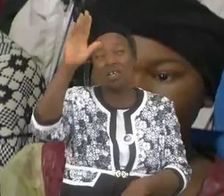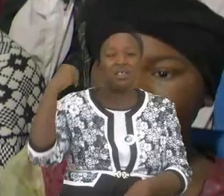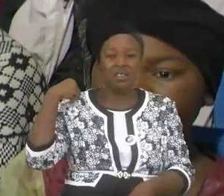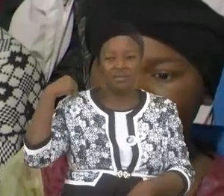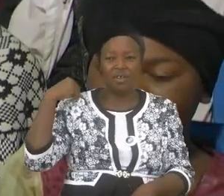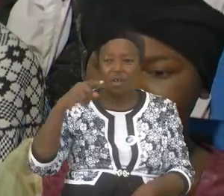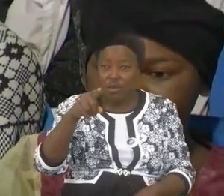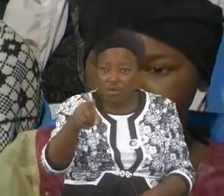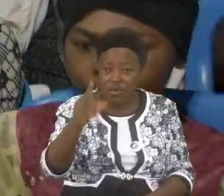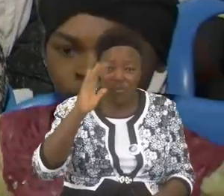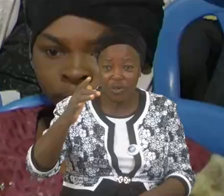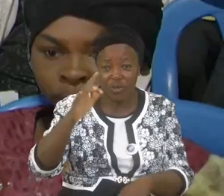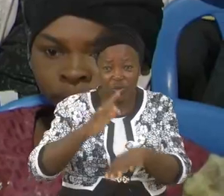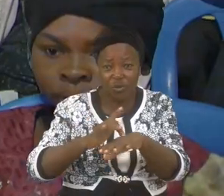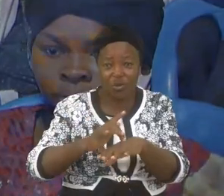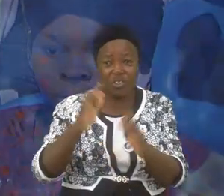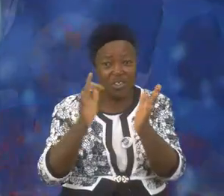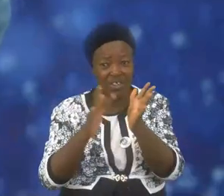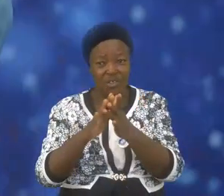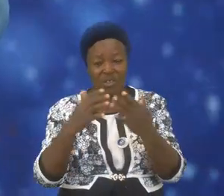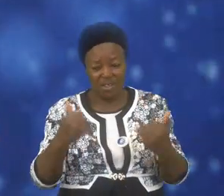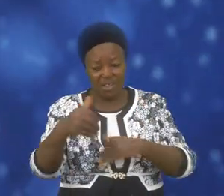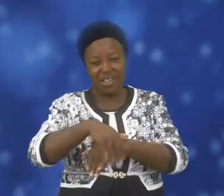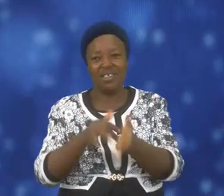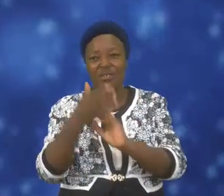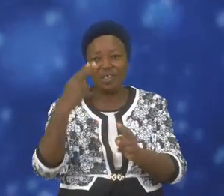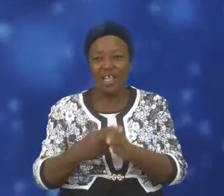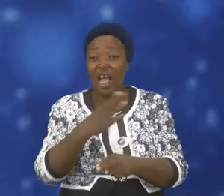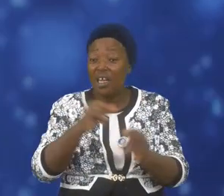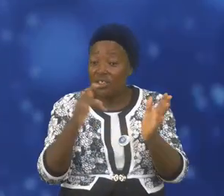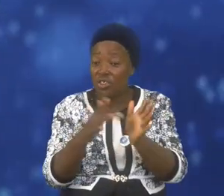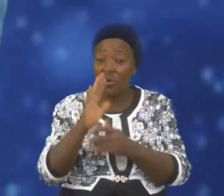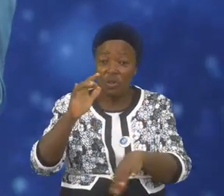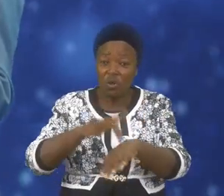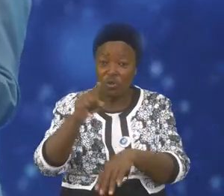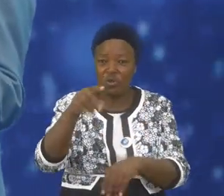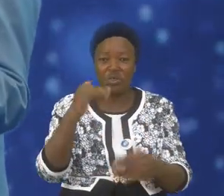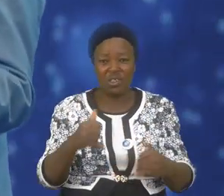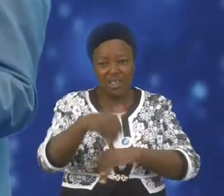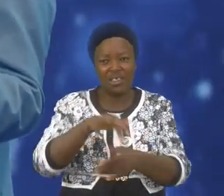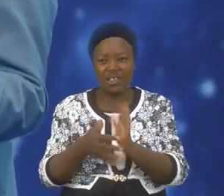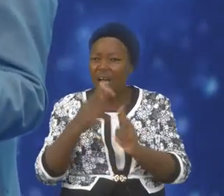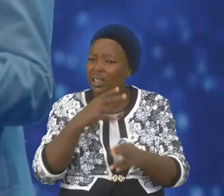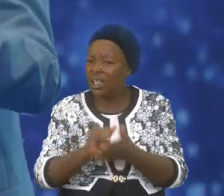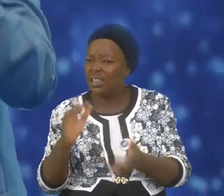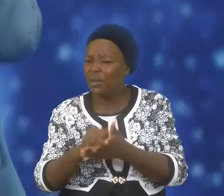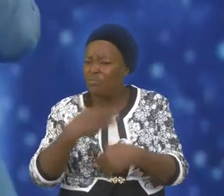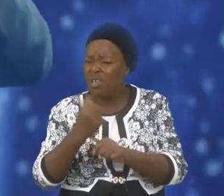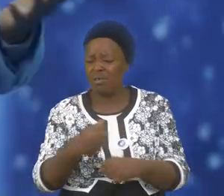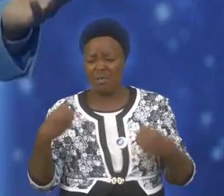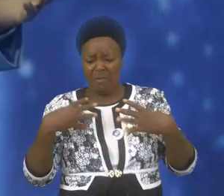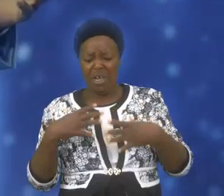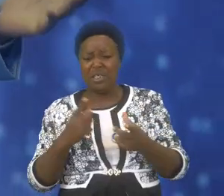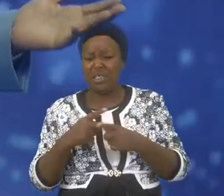tonight. And that thing that made you afraid, maybe I'll never get well again. Ebenezer said,